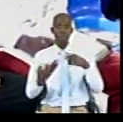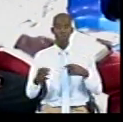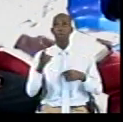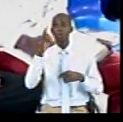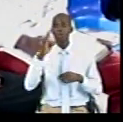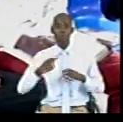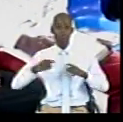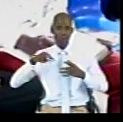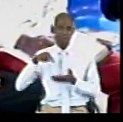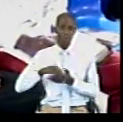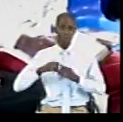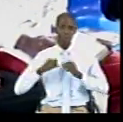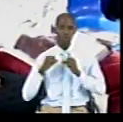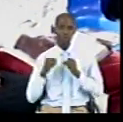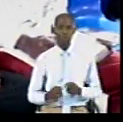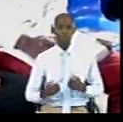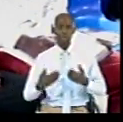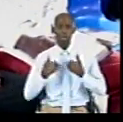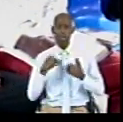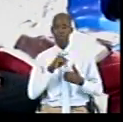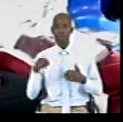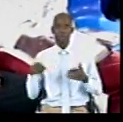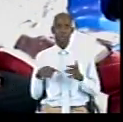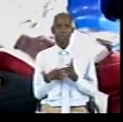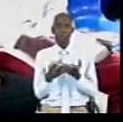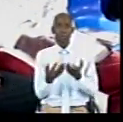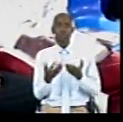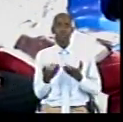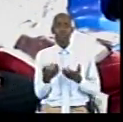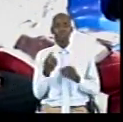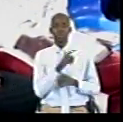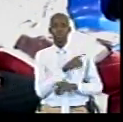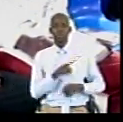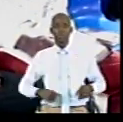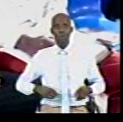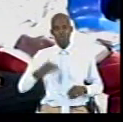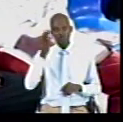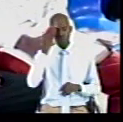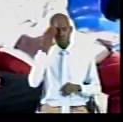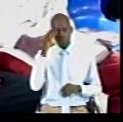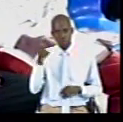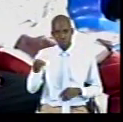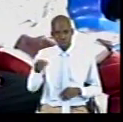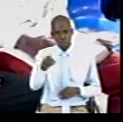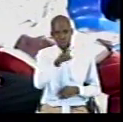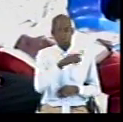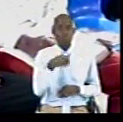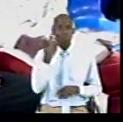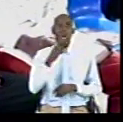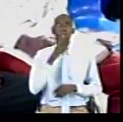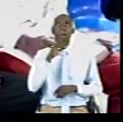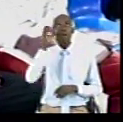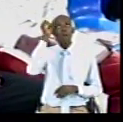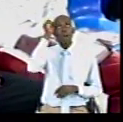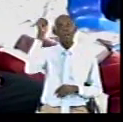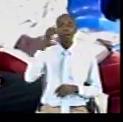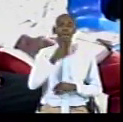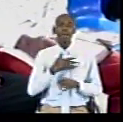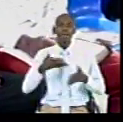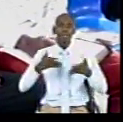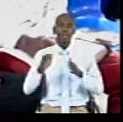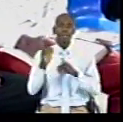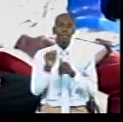this seal, the Lord knoweth them that are his, and let everyone